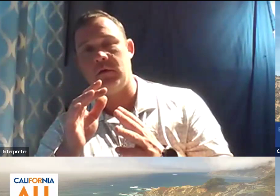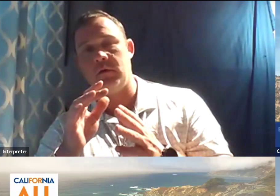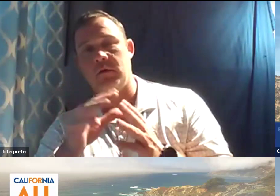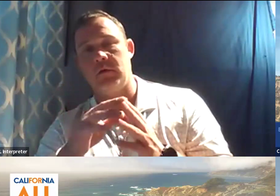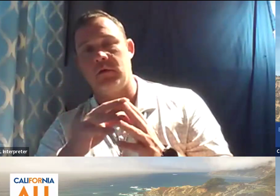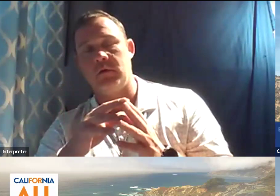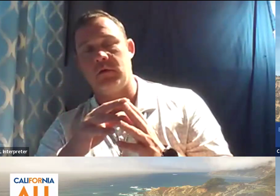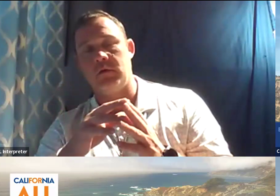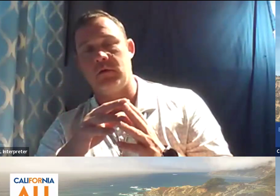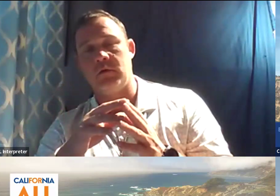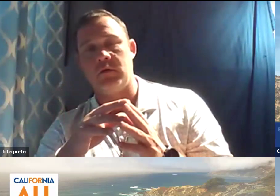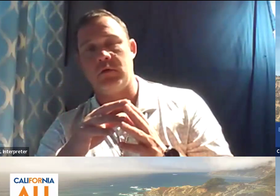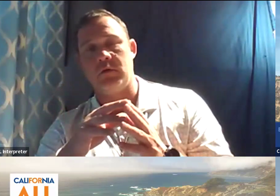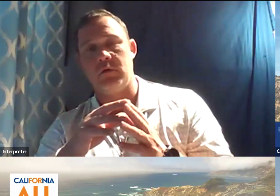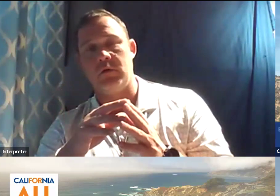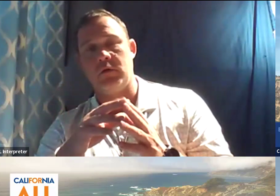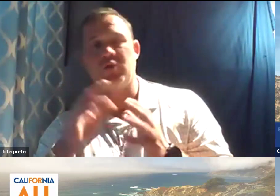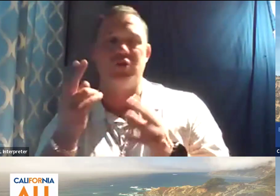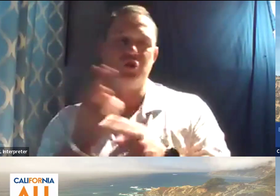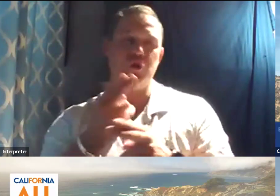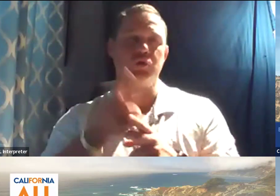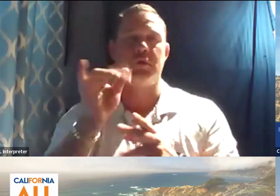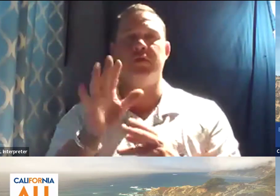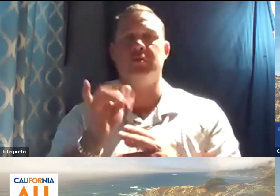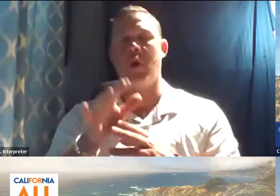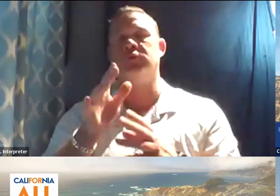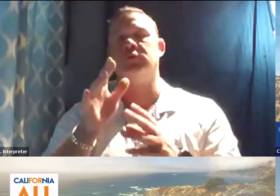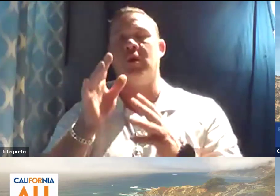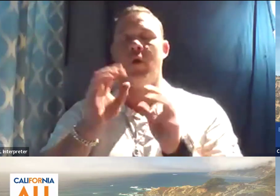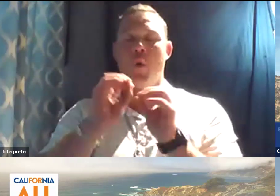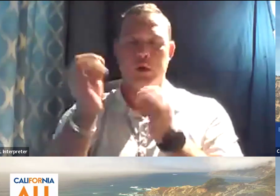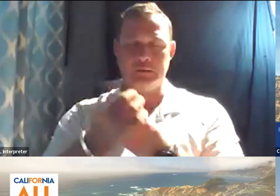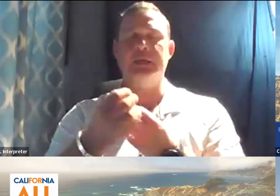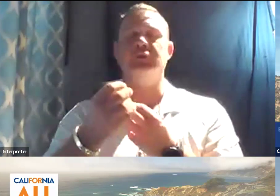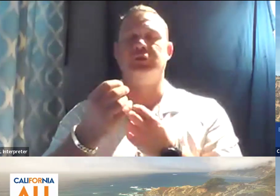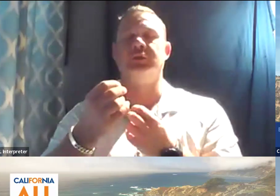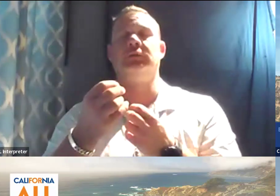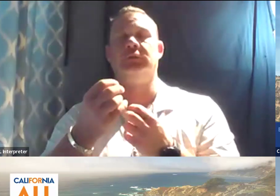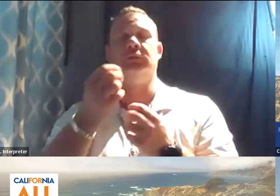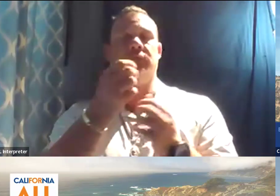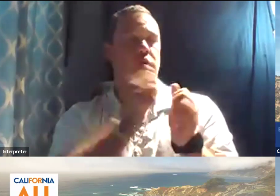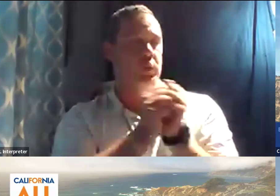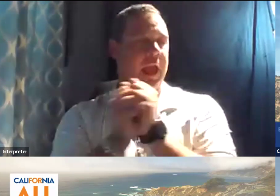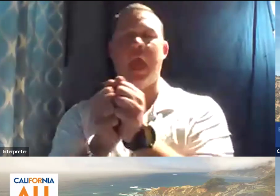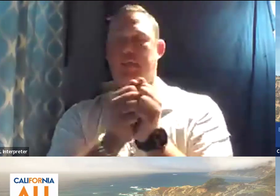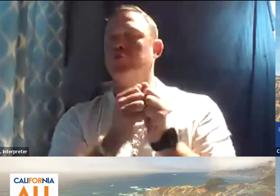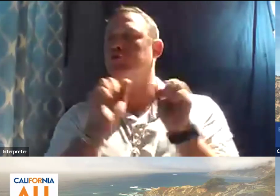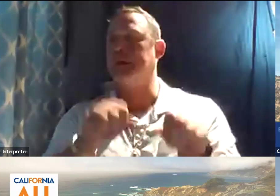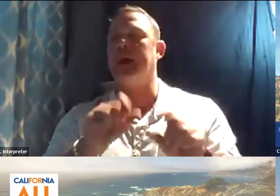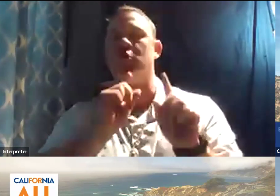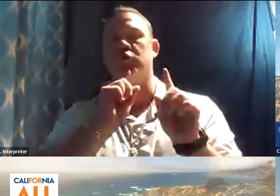of scale and efficiencies that the program would be nimble enough to respond and allow